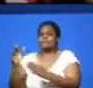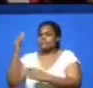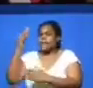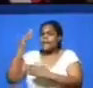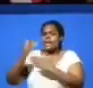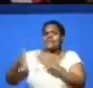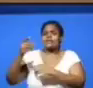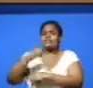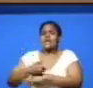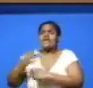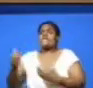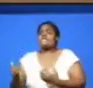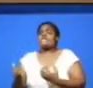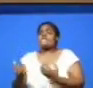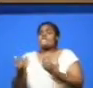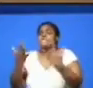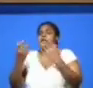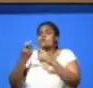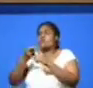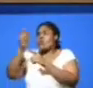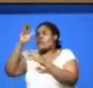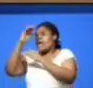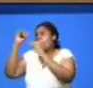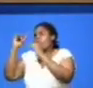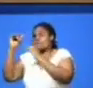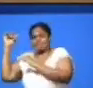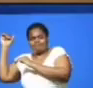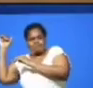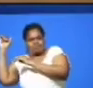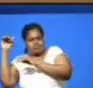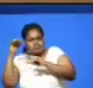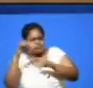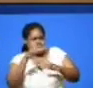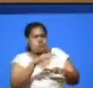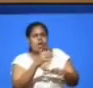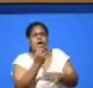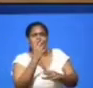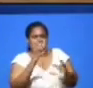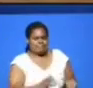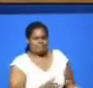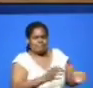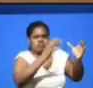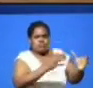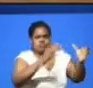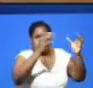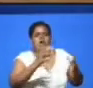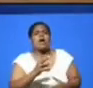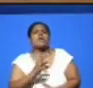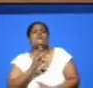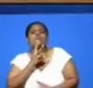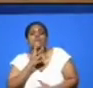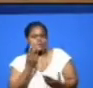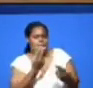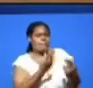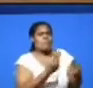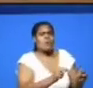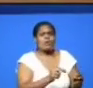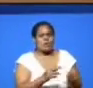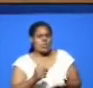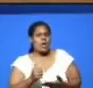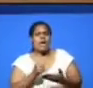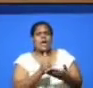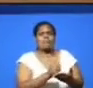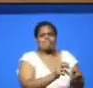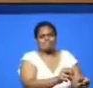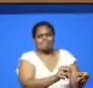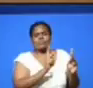down from God, drinking up 12 barrels of water, and he said, with the help of those who were coming back